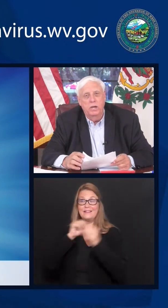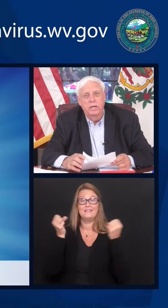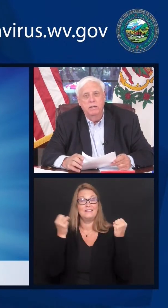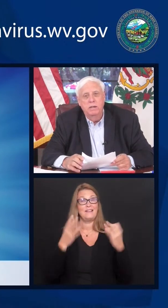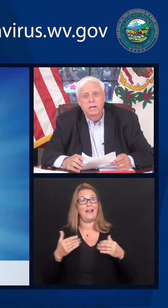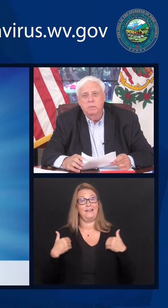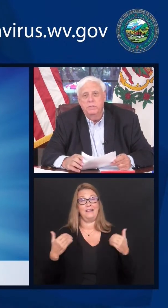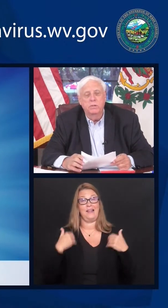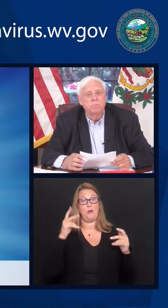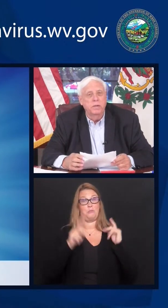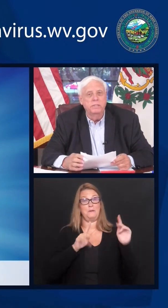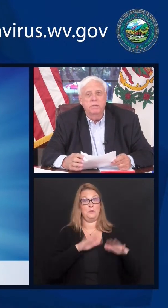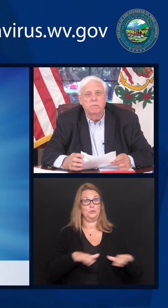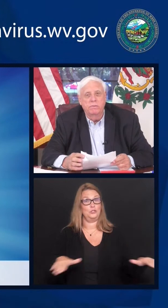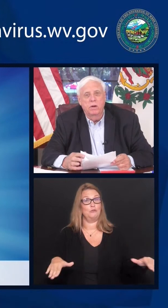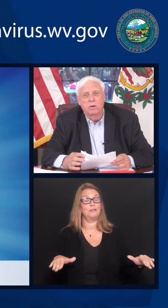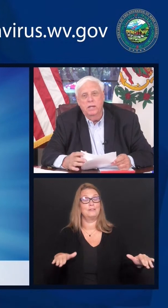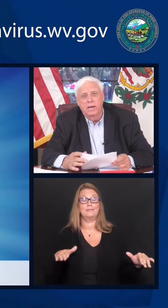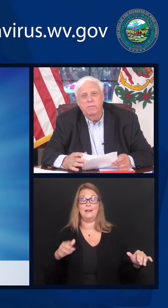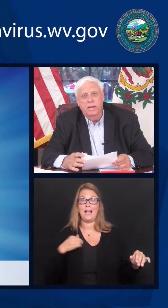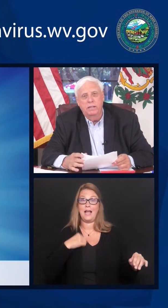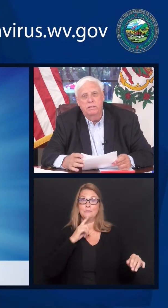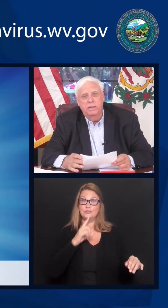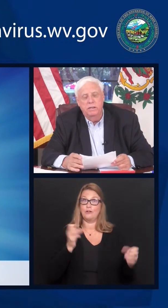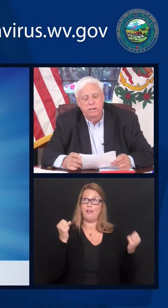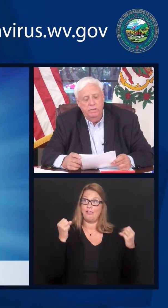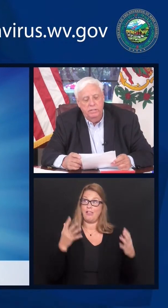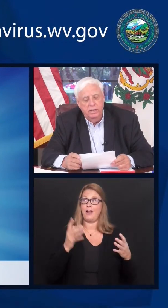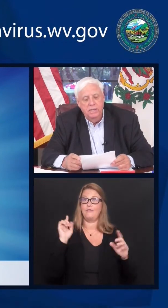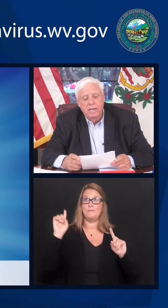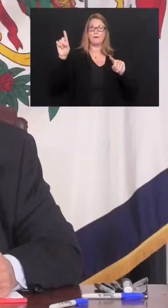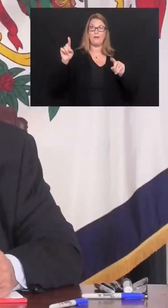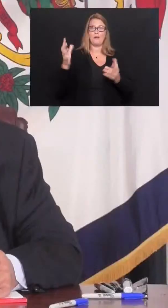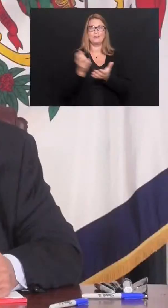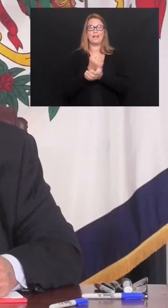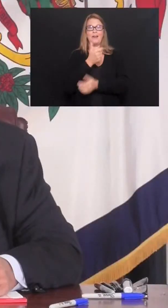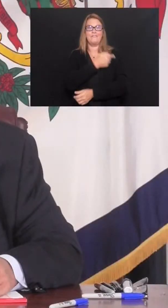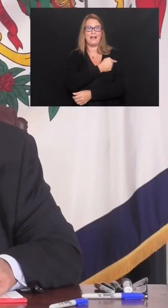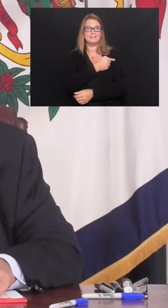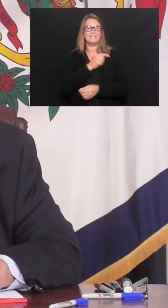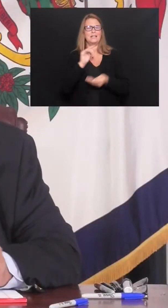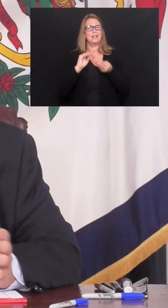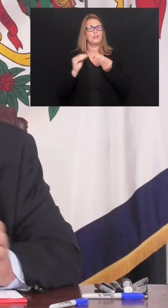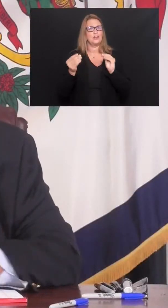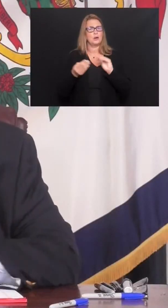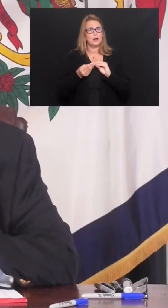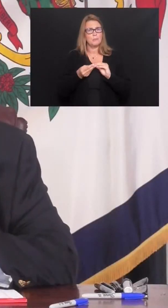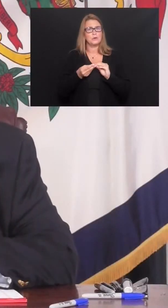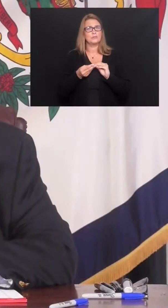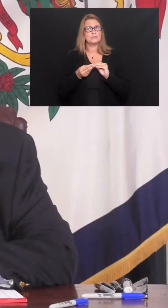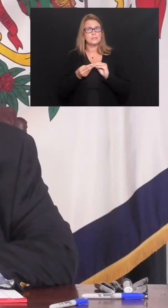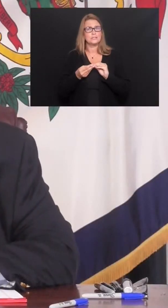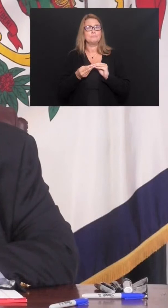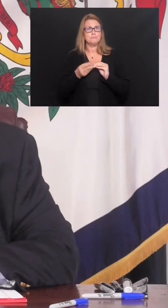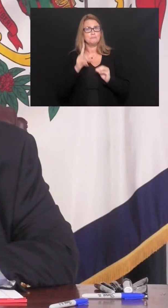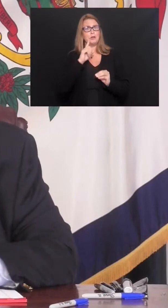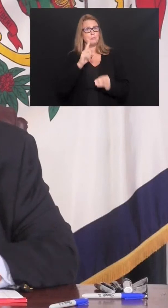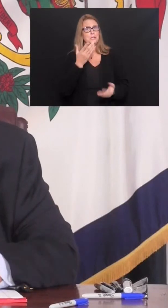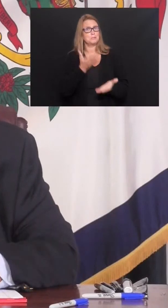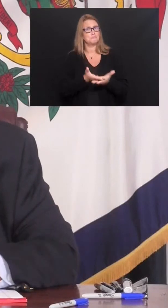every way. I'm sure a bunch of them have gone and gotten vaccinated and everything. And the numbers speak for